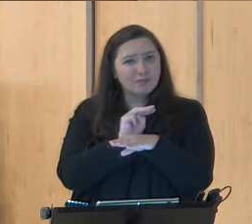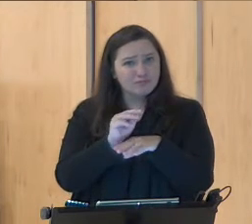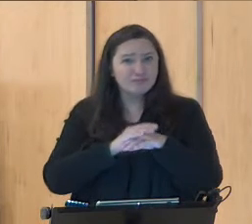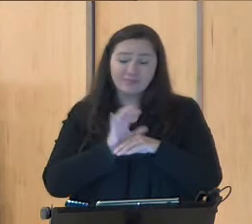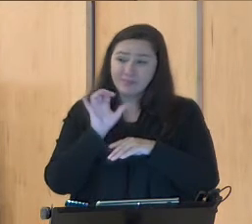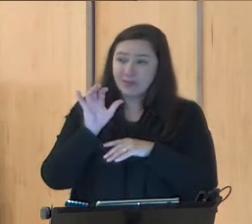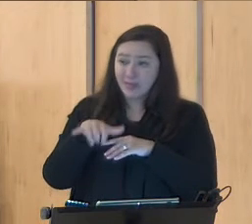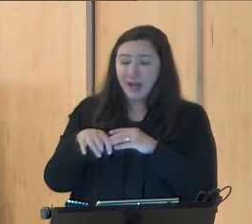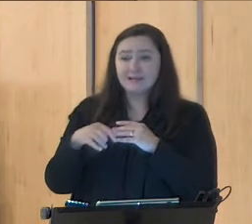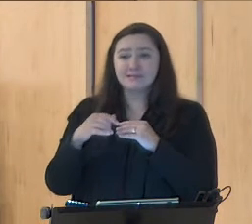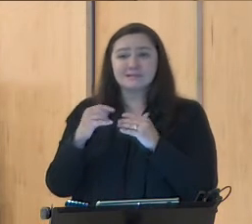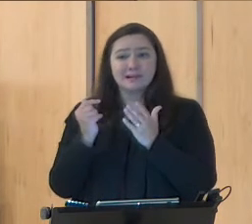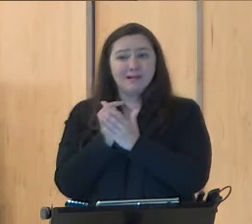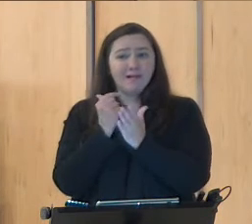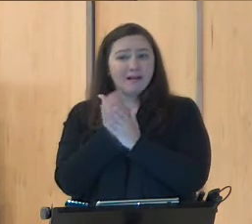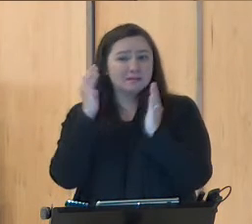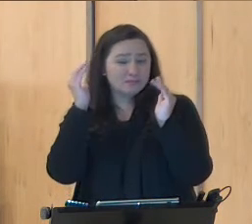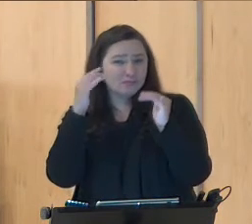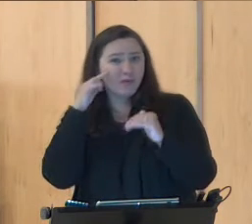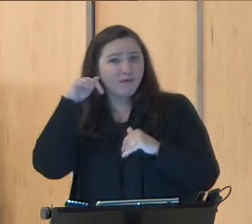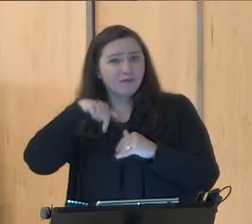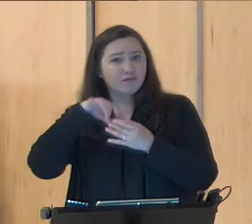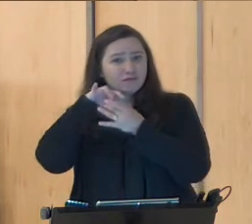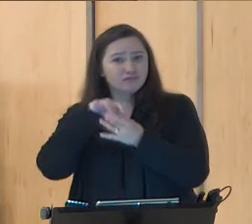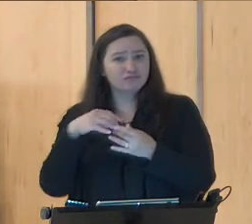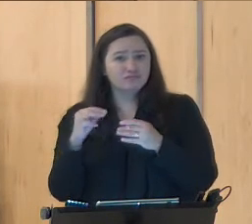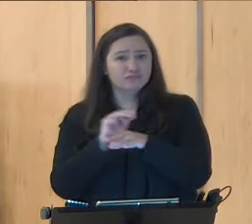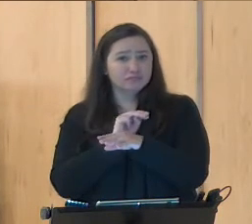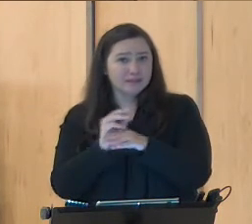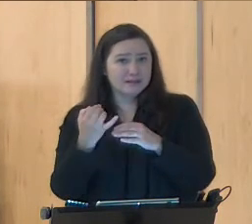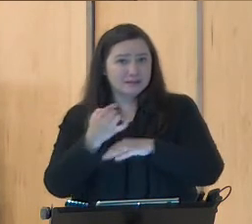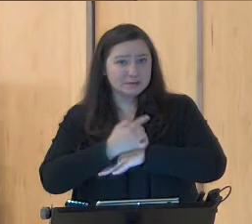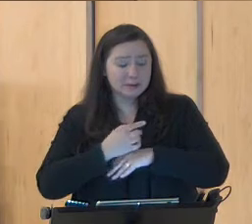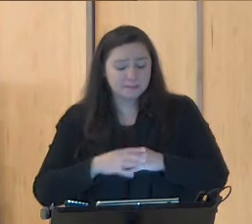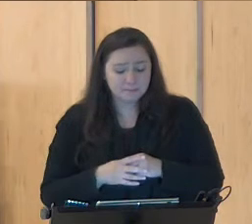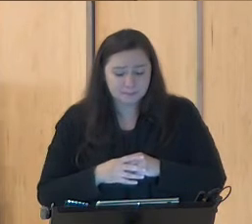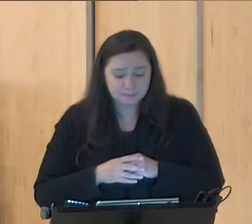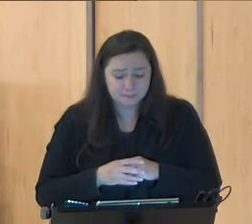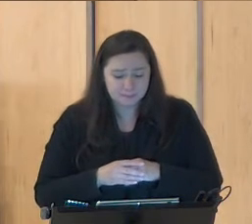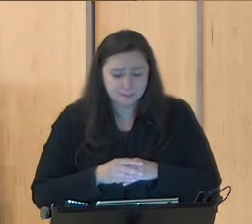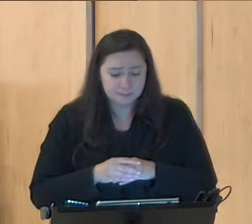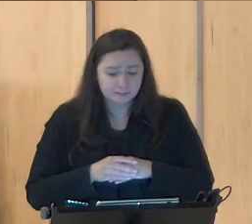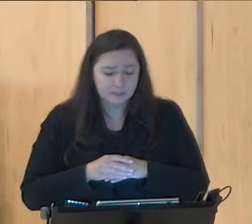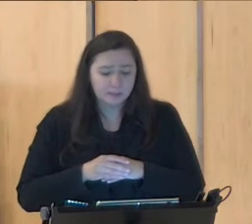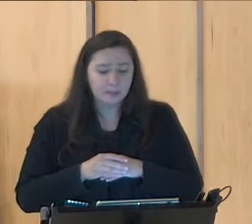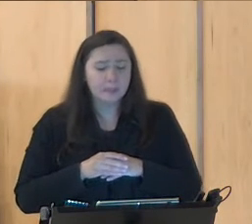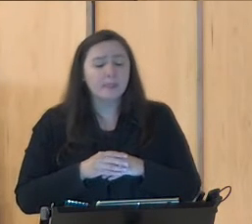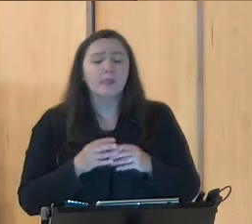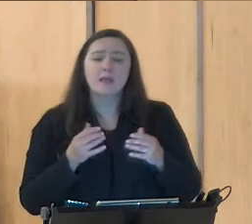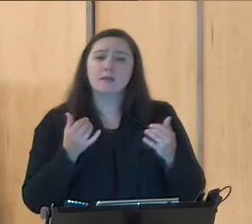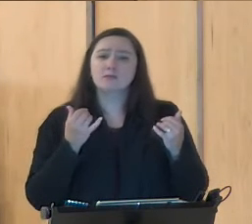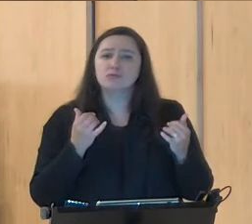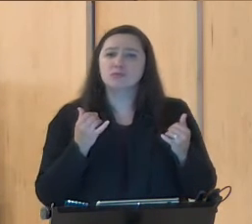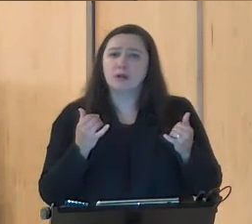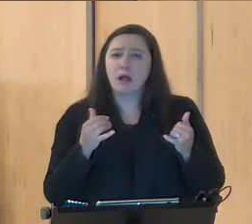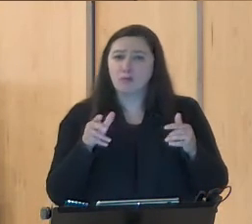are gospel expectations for the ministry. So, let me ask you